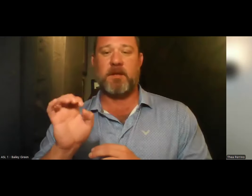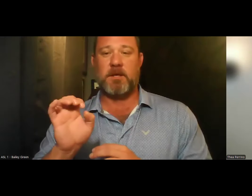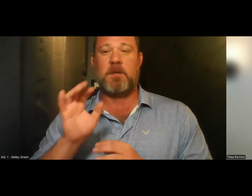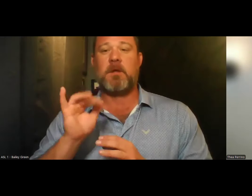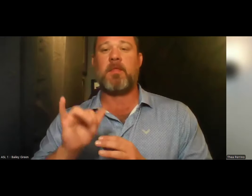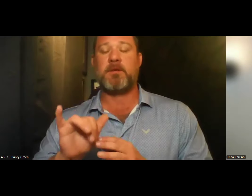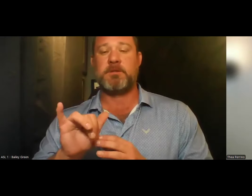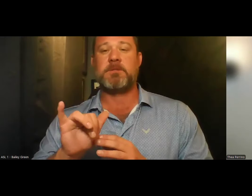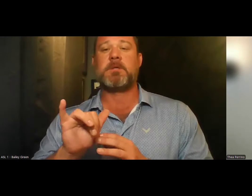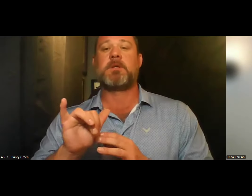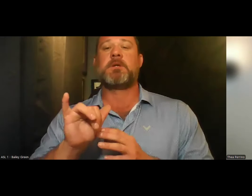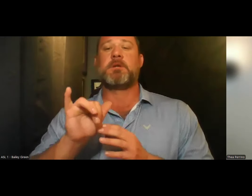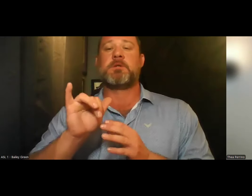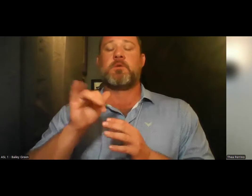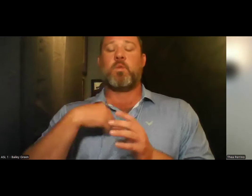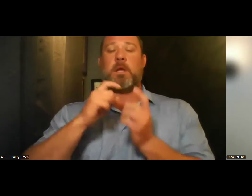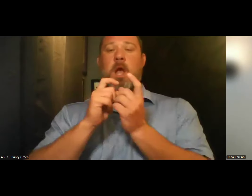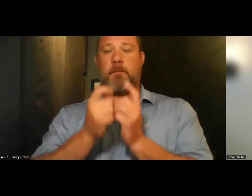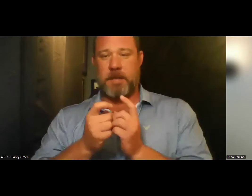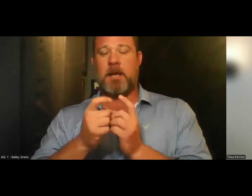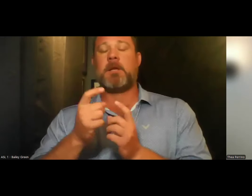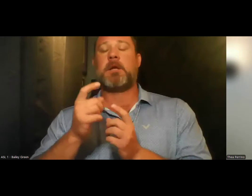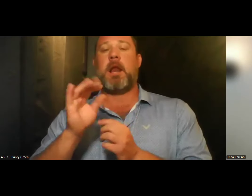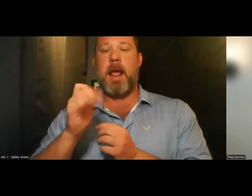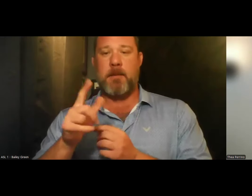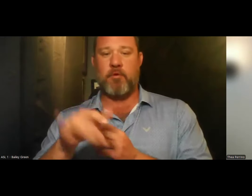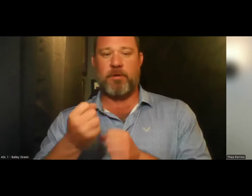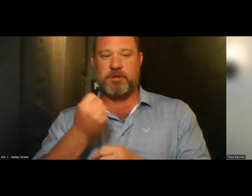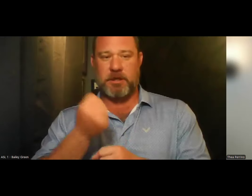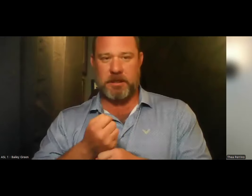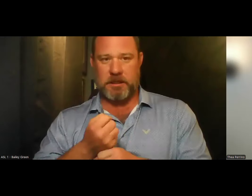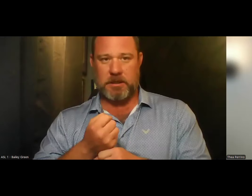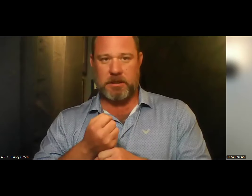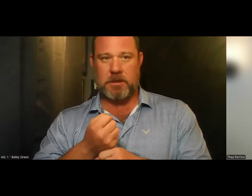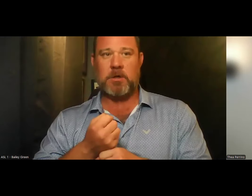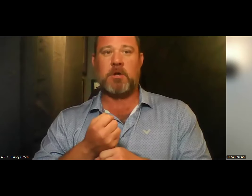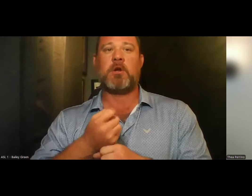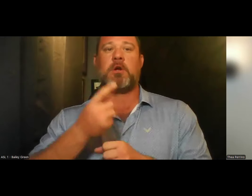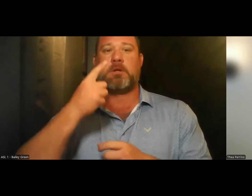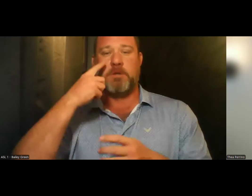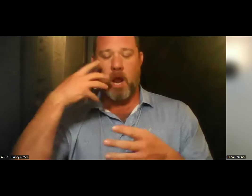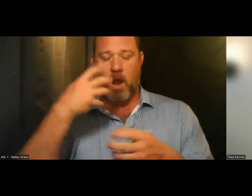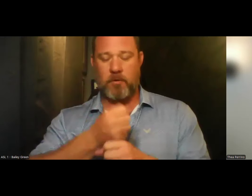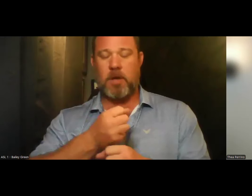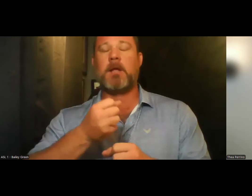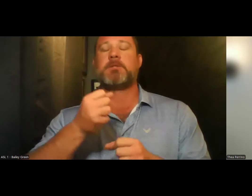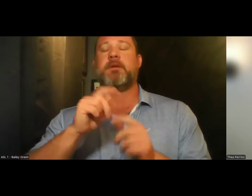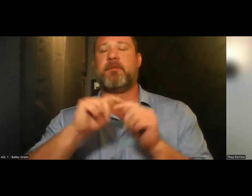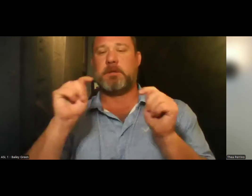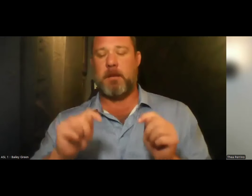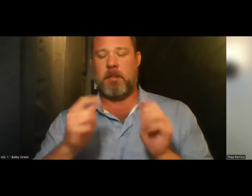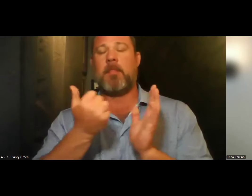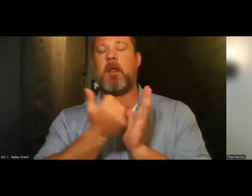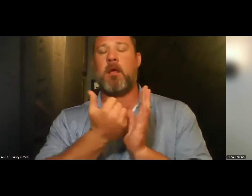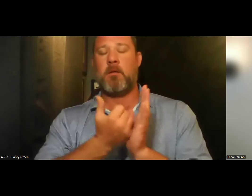courtesy form that we updated in April of this year. This is a comprehensive template that helps our prospective